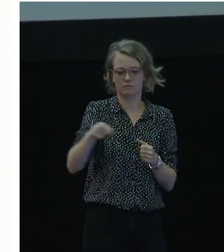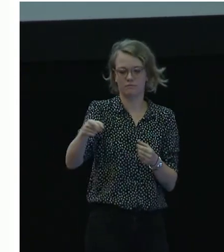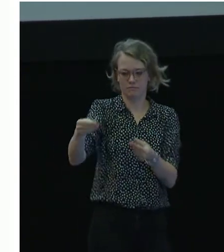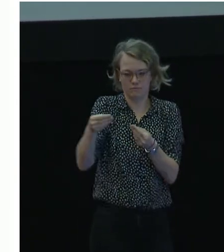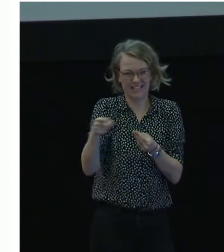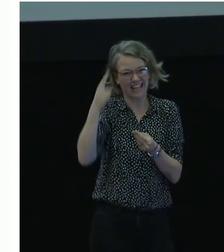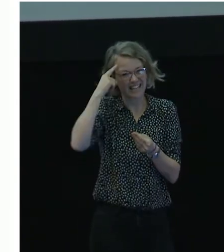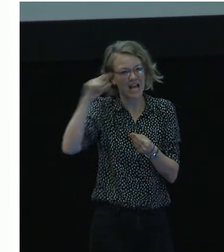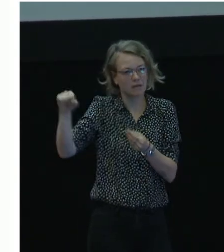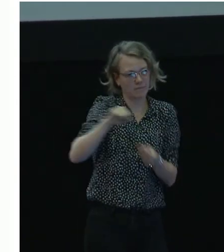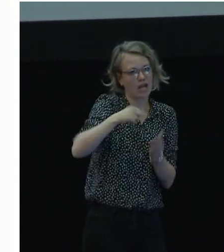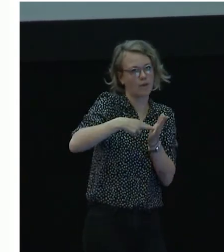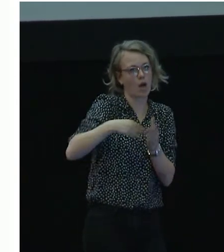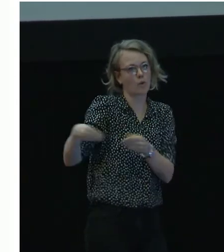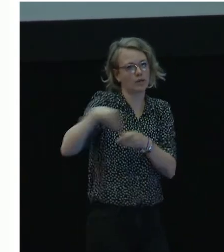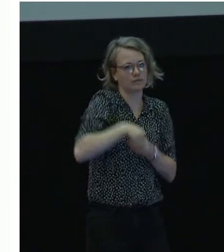world. And